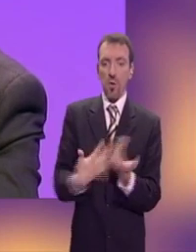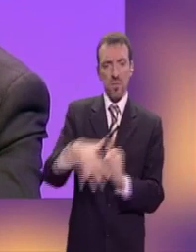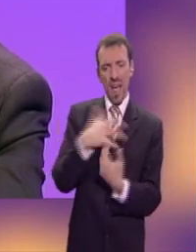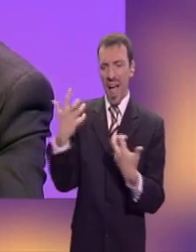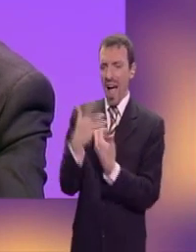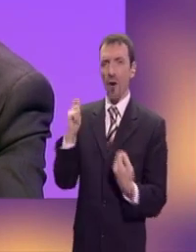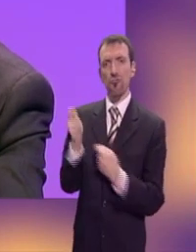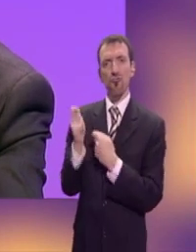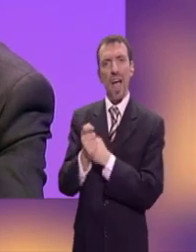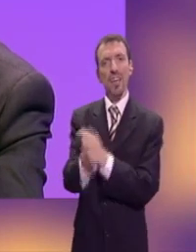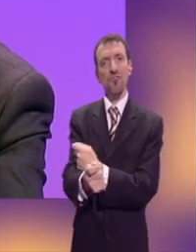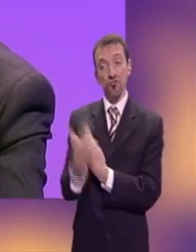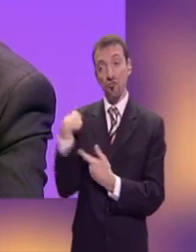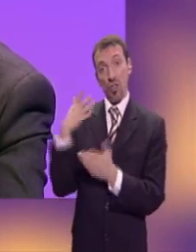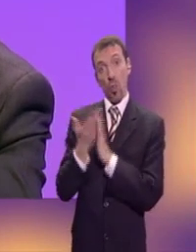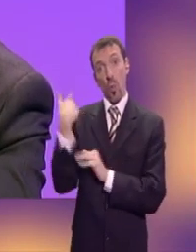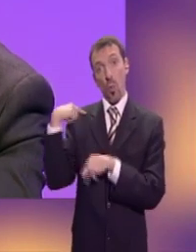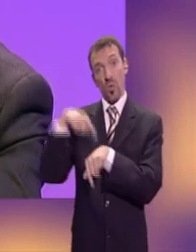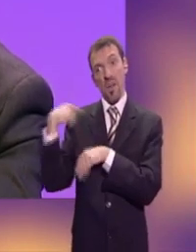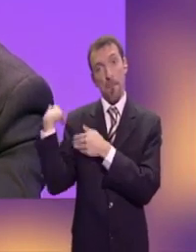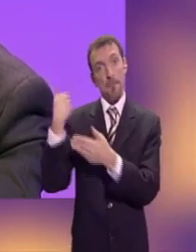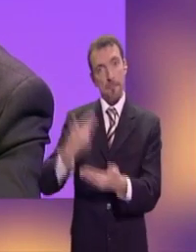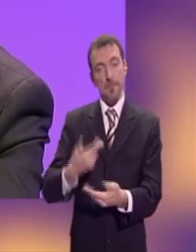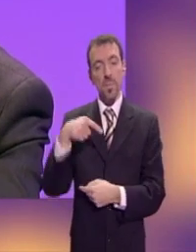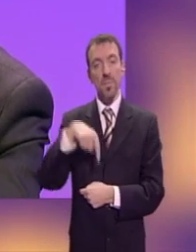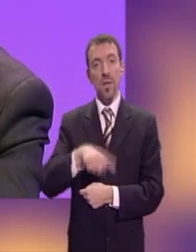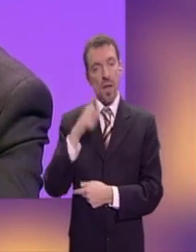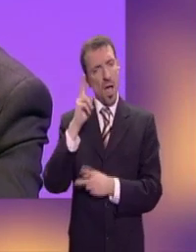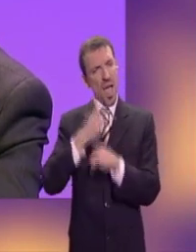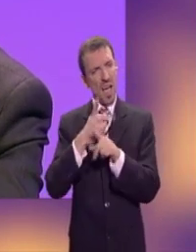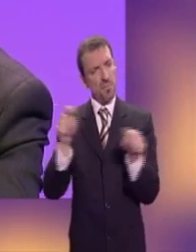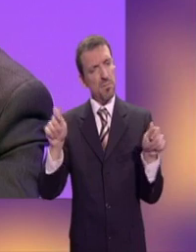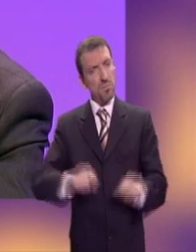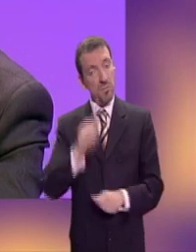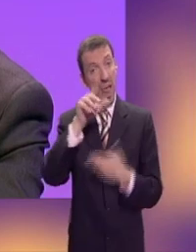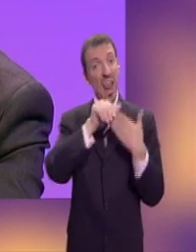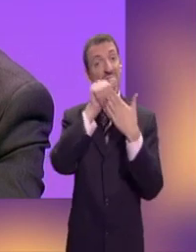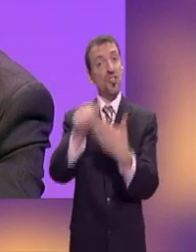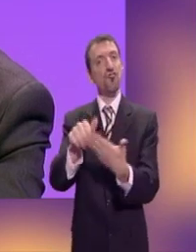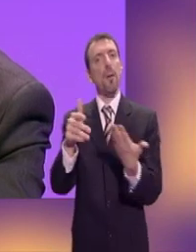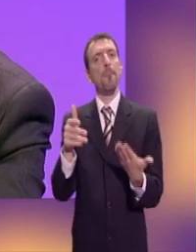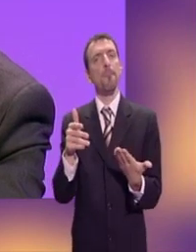changed in that period. But just briefly, in terms again of the sort of leadership of